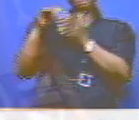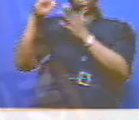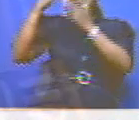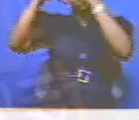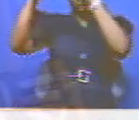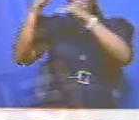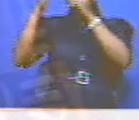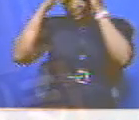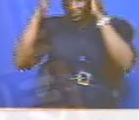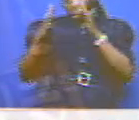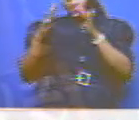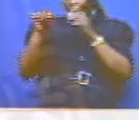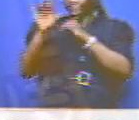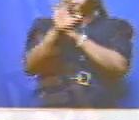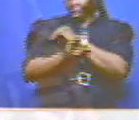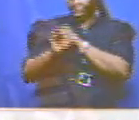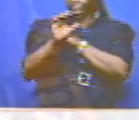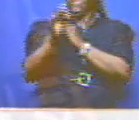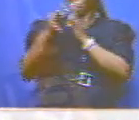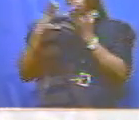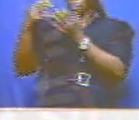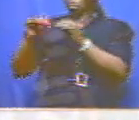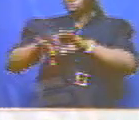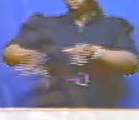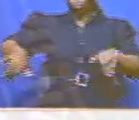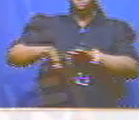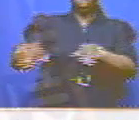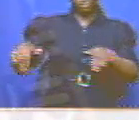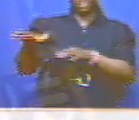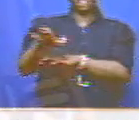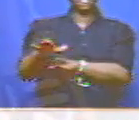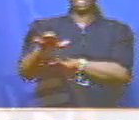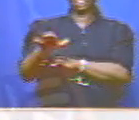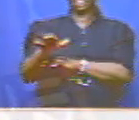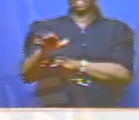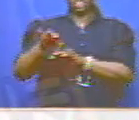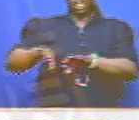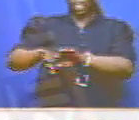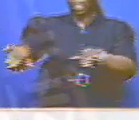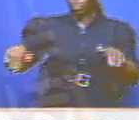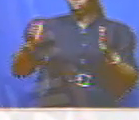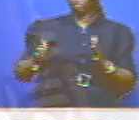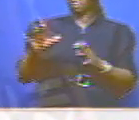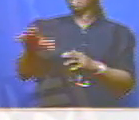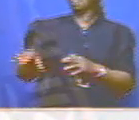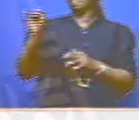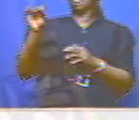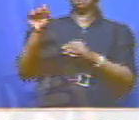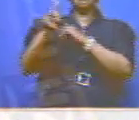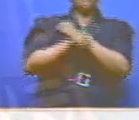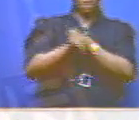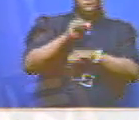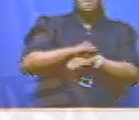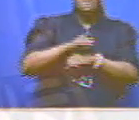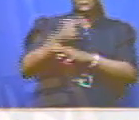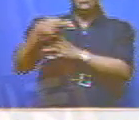students. Okay. In this country, if you go to a swimming galas, the swimmers you find are mostly either in primary school